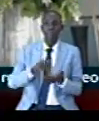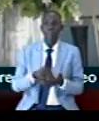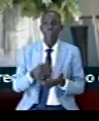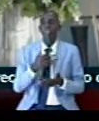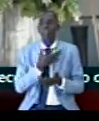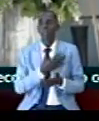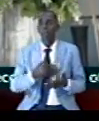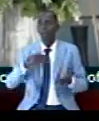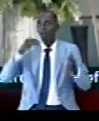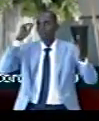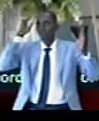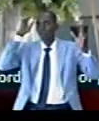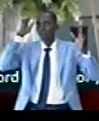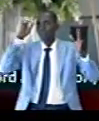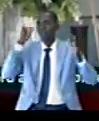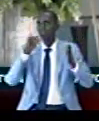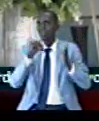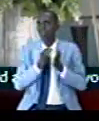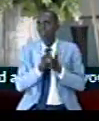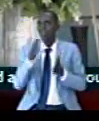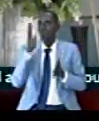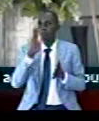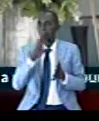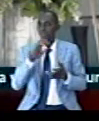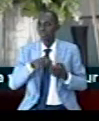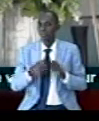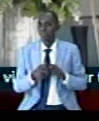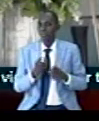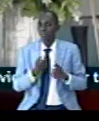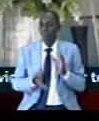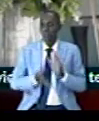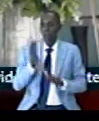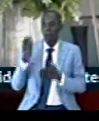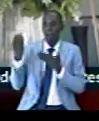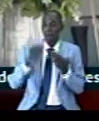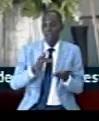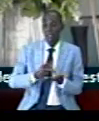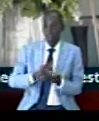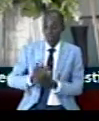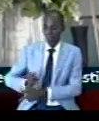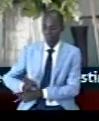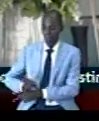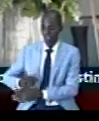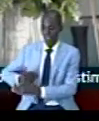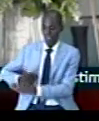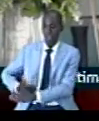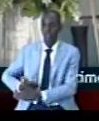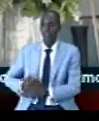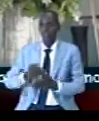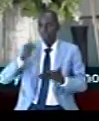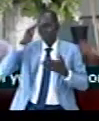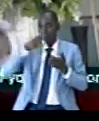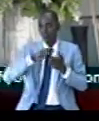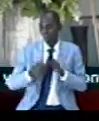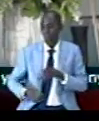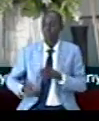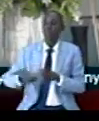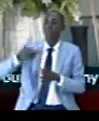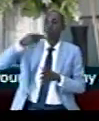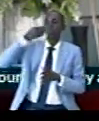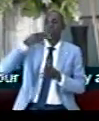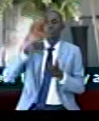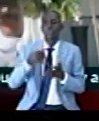expecting, I took my antiseptic cloth, I kept it, I was expecting that it would be usual. Definitely nothing happened. The following